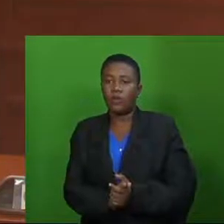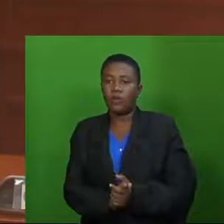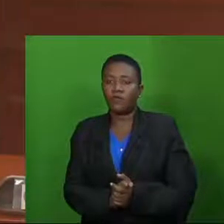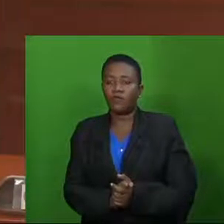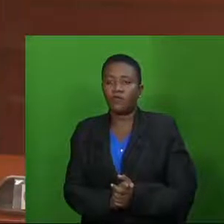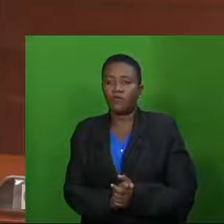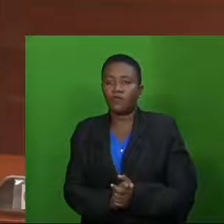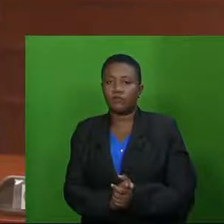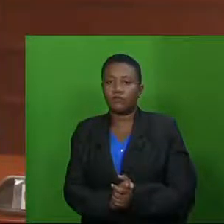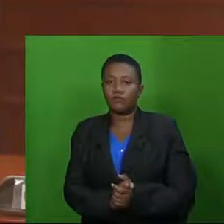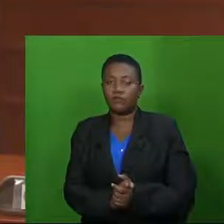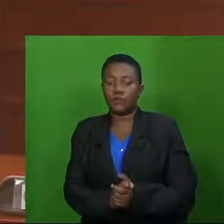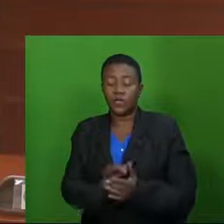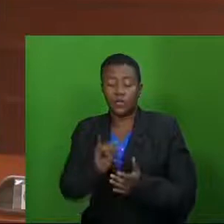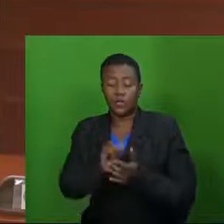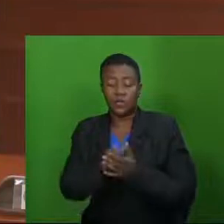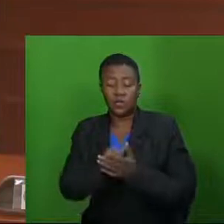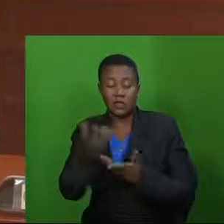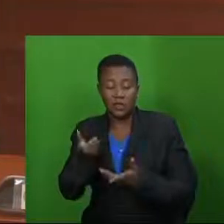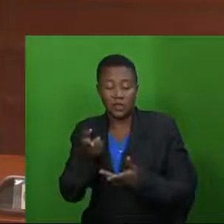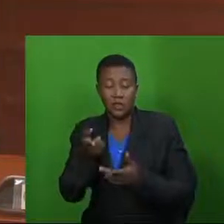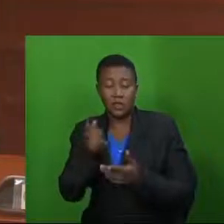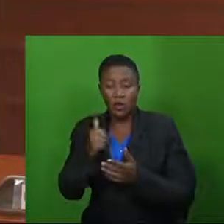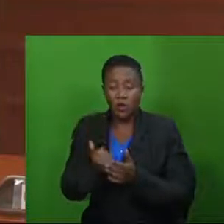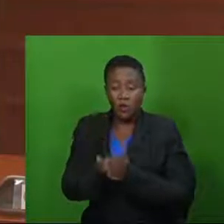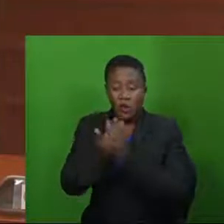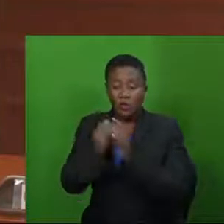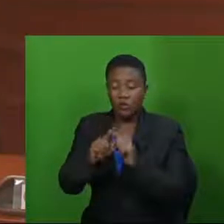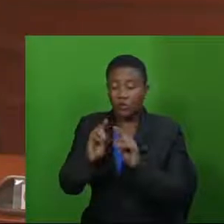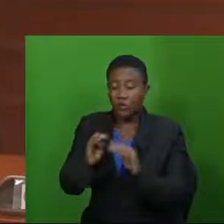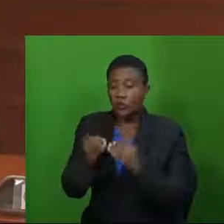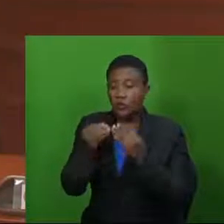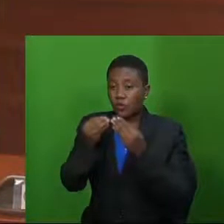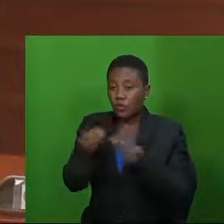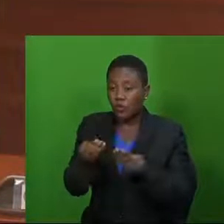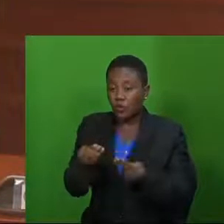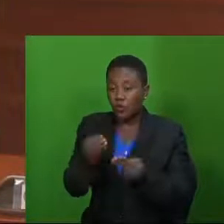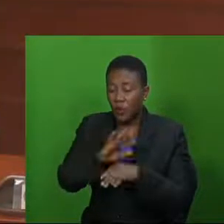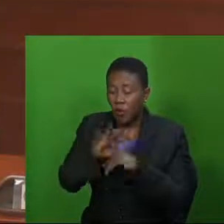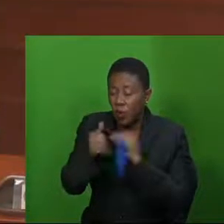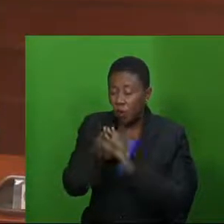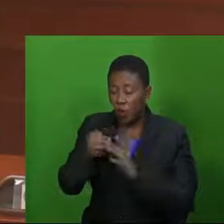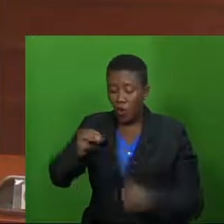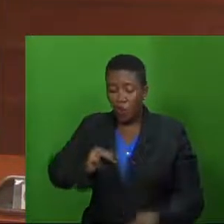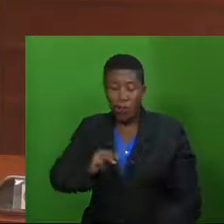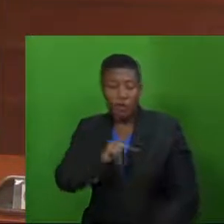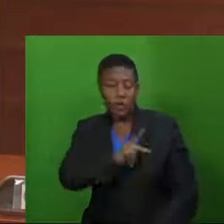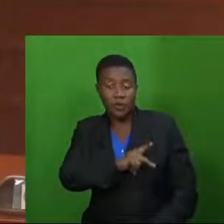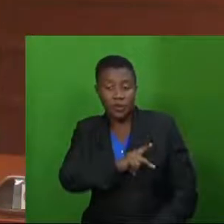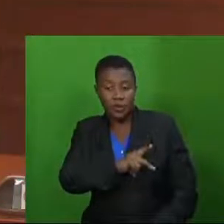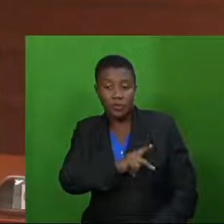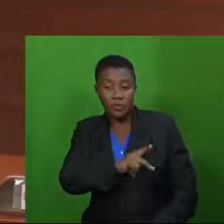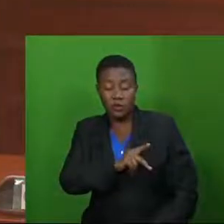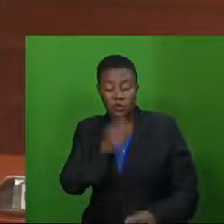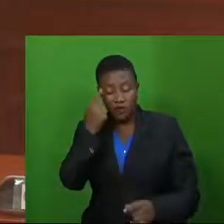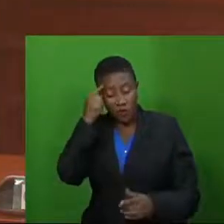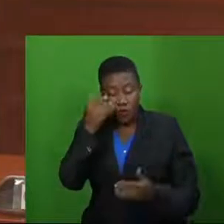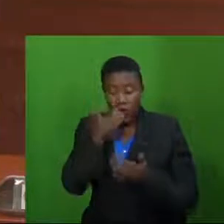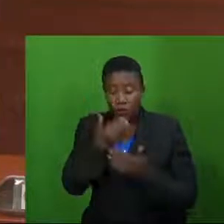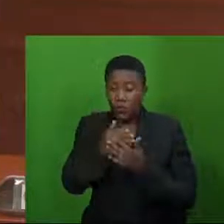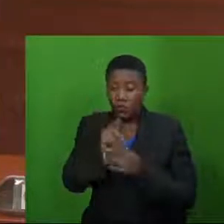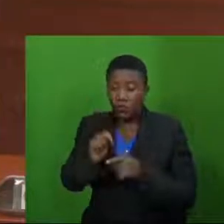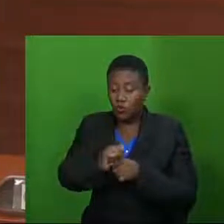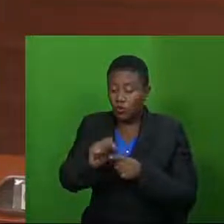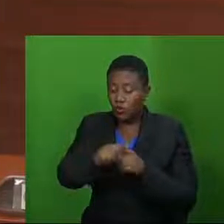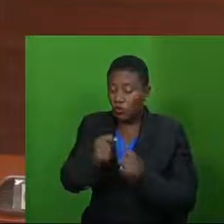Parliament, that could be a means of providing all members of Parliament with the requisite training to enable the